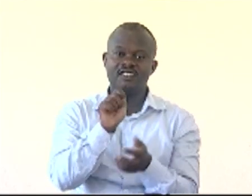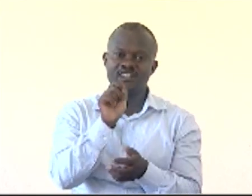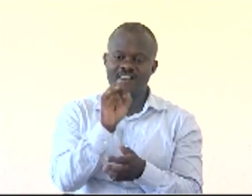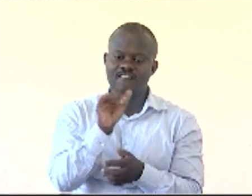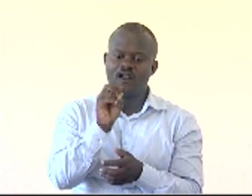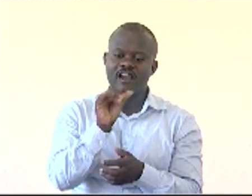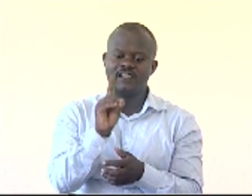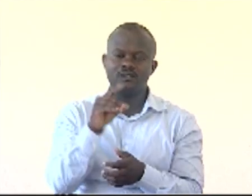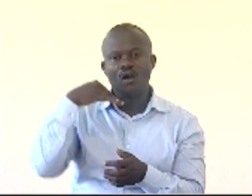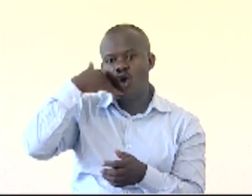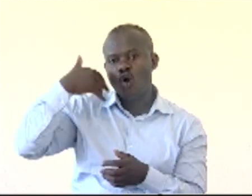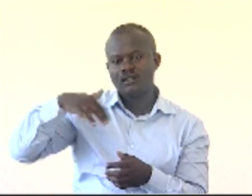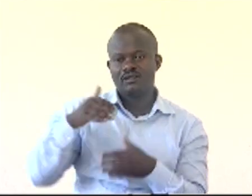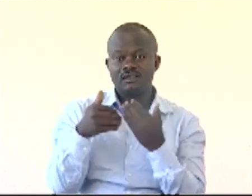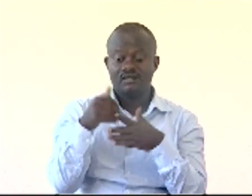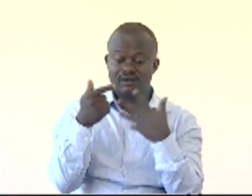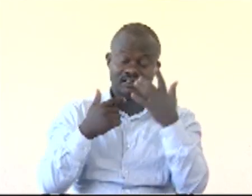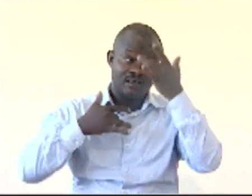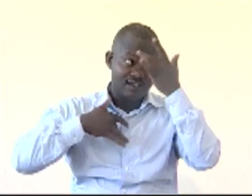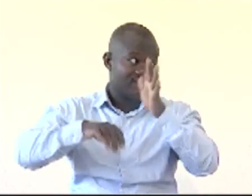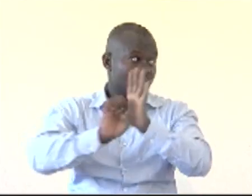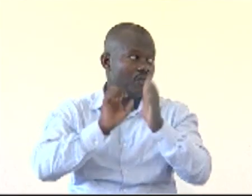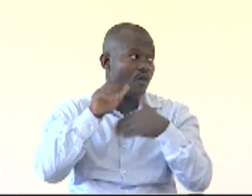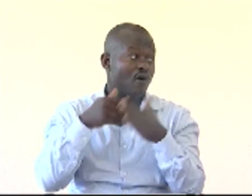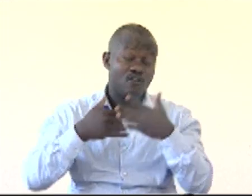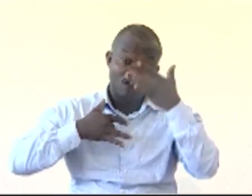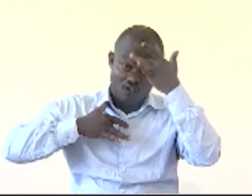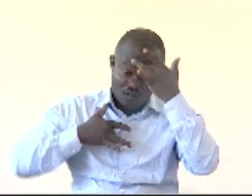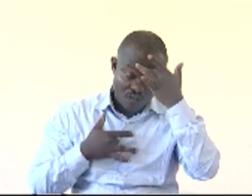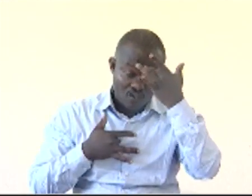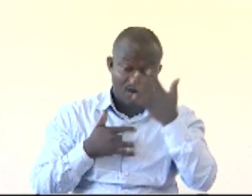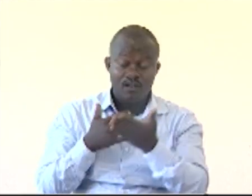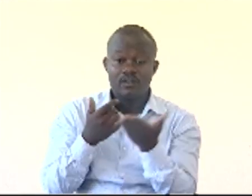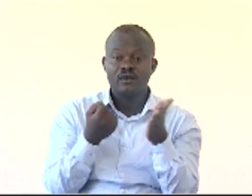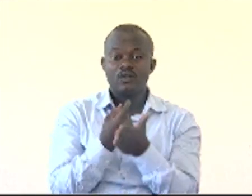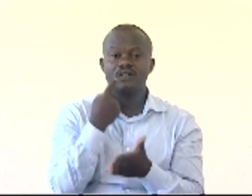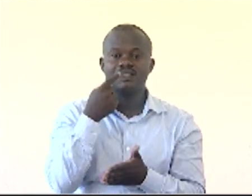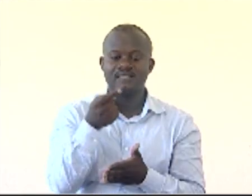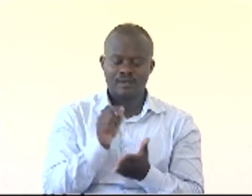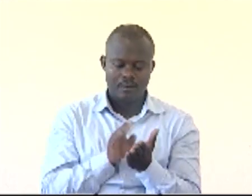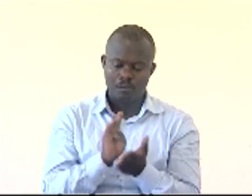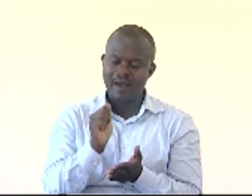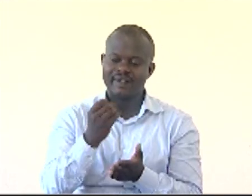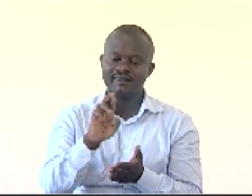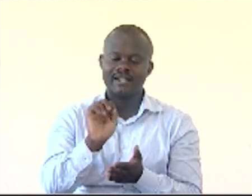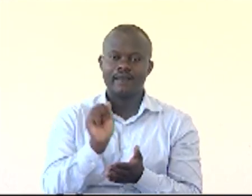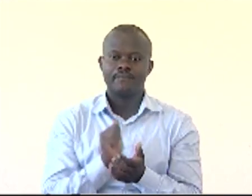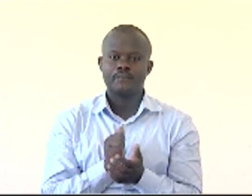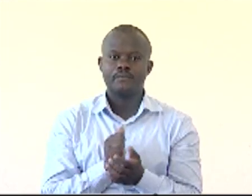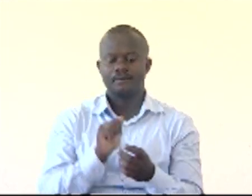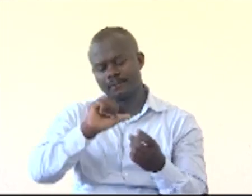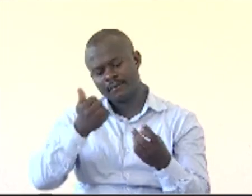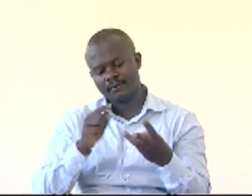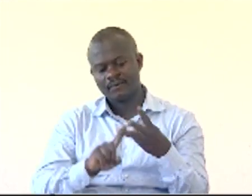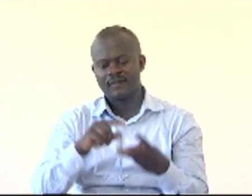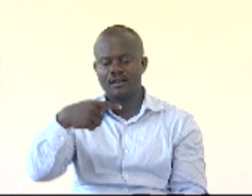by examples of diseases which are caused by bacteria. Protists,